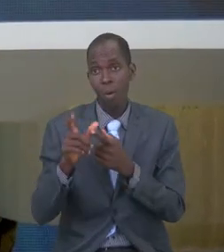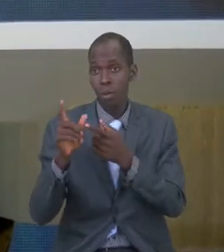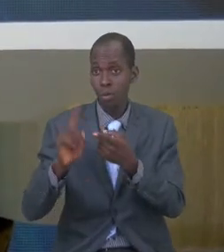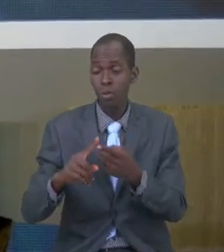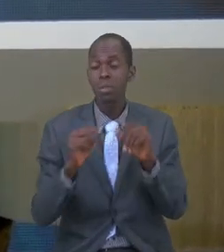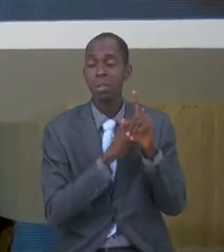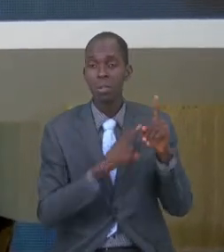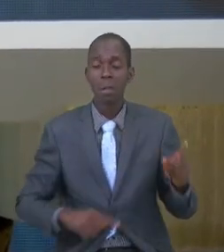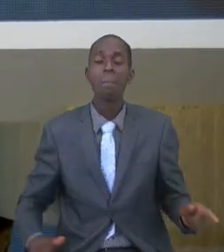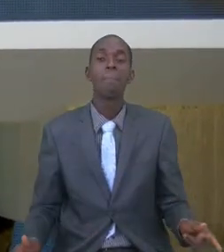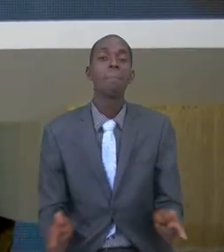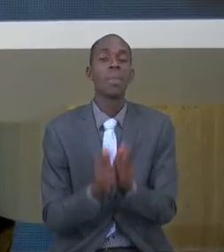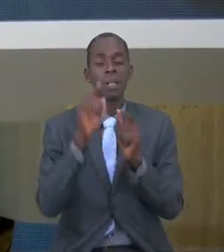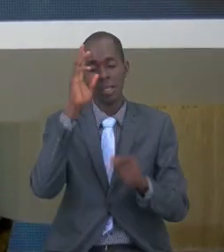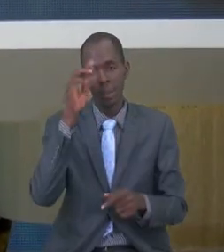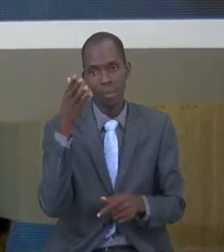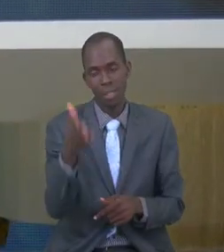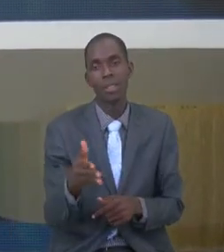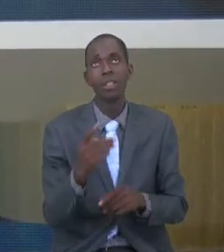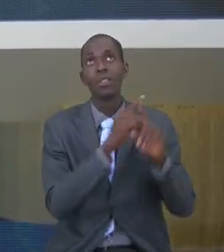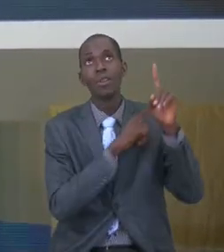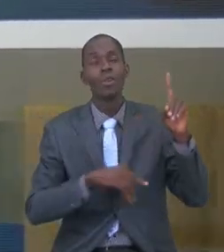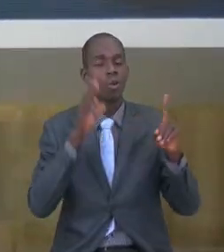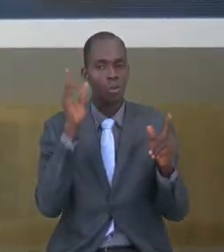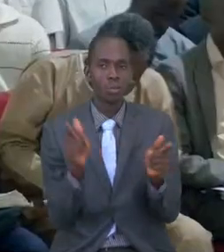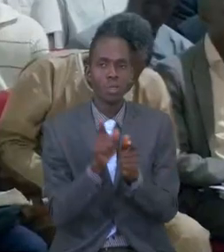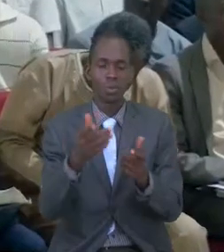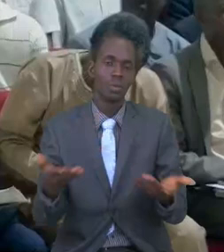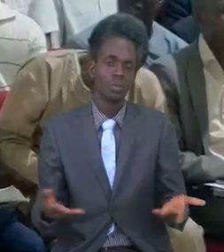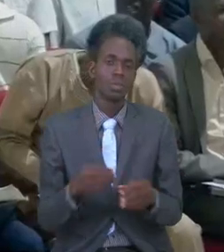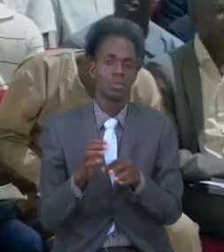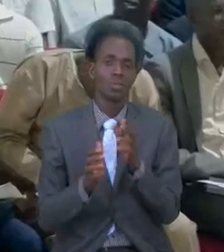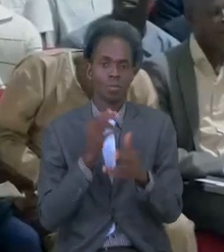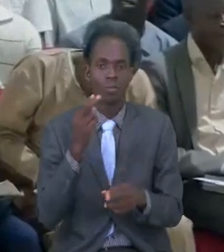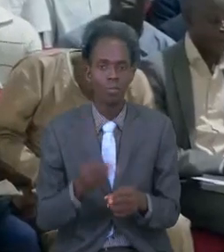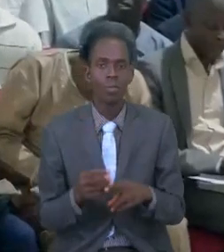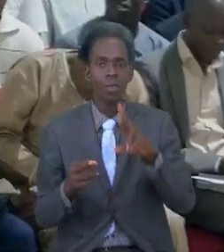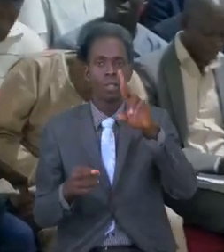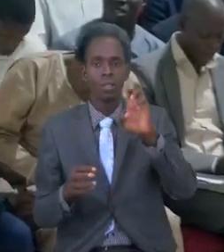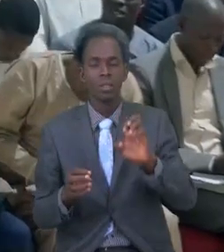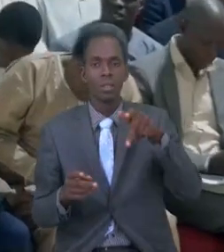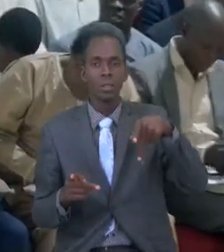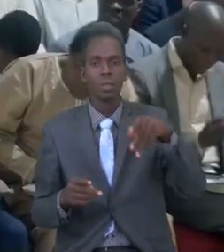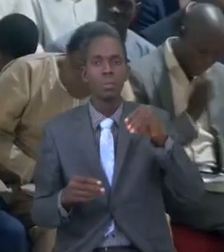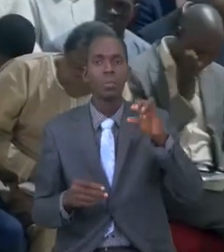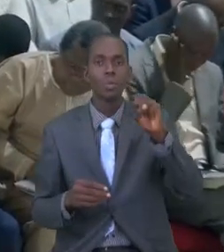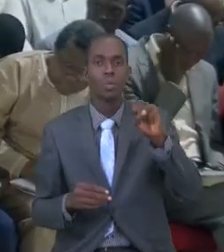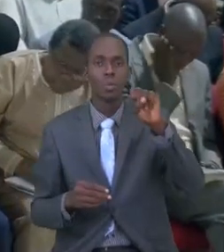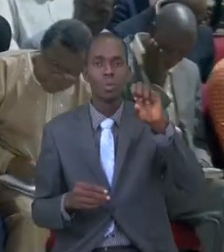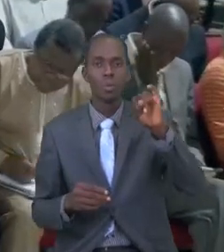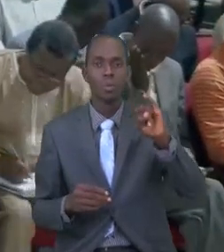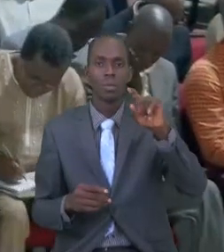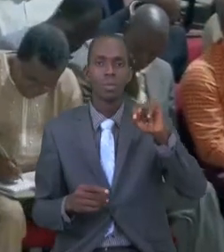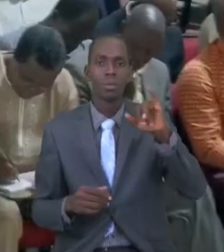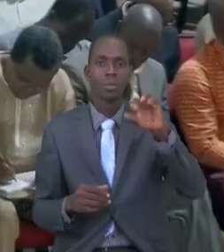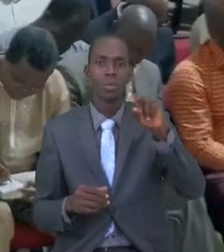him there. The Lord will meet you here. Repositioning, restored, a restored minister